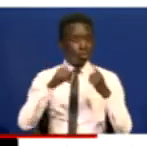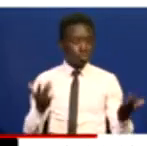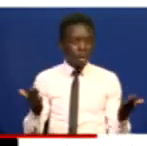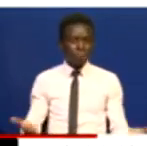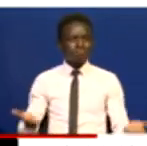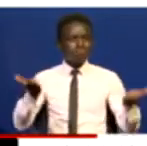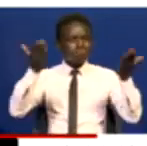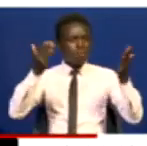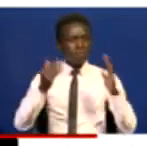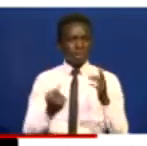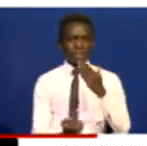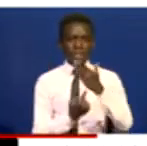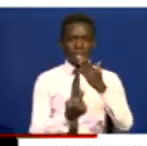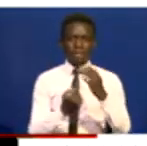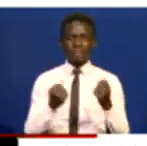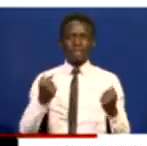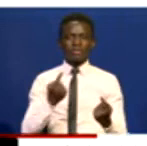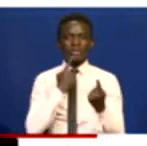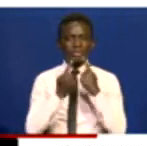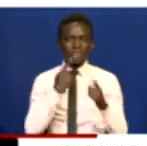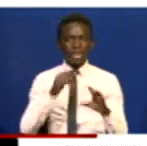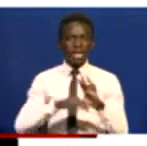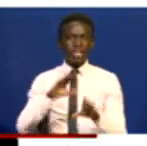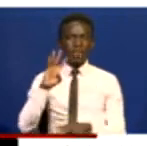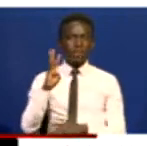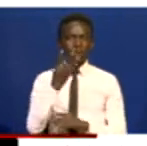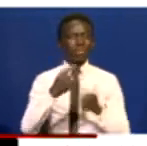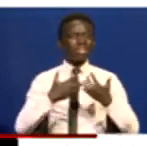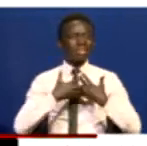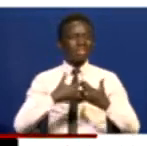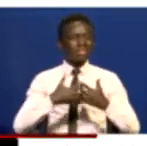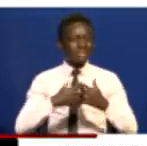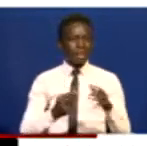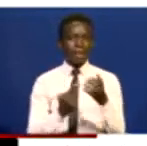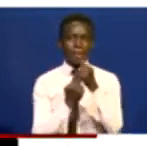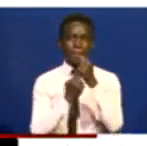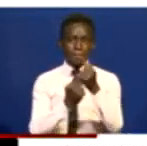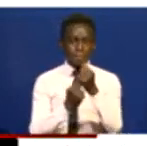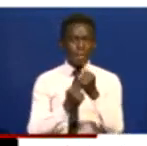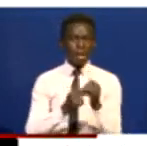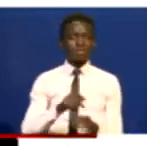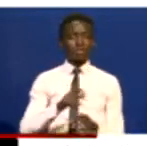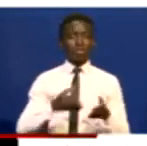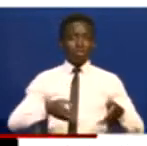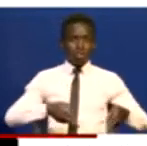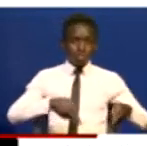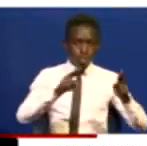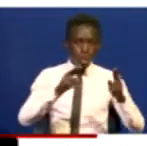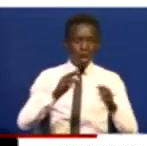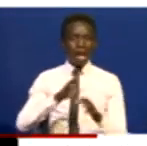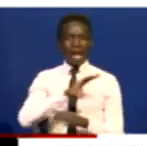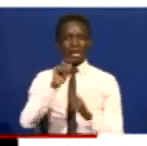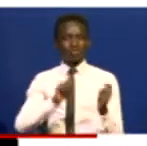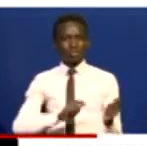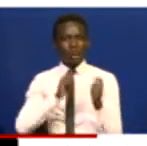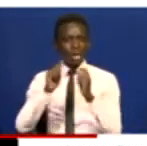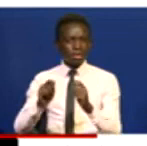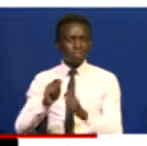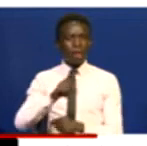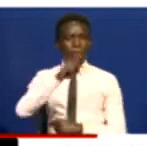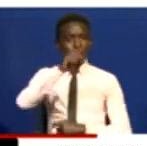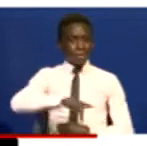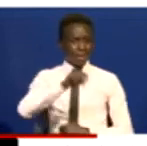the closing ceremony of the 4th Engineering Partnership Convention, Roads and Transport Principal Secretary Engineer Joseph Mungai